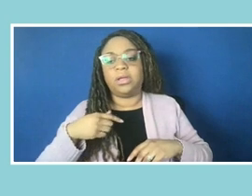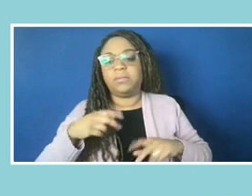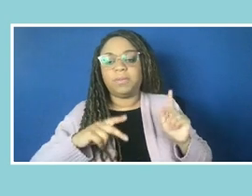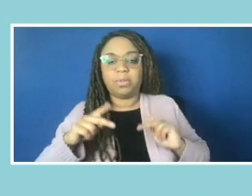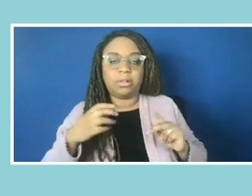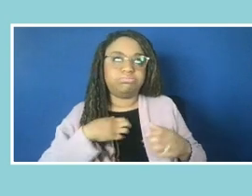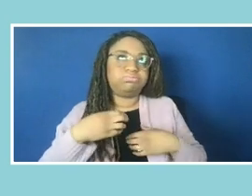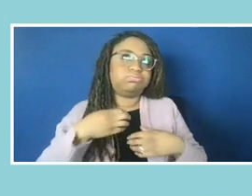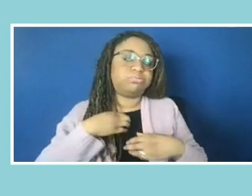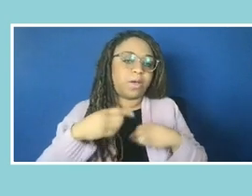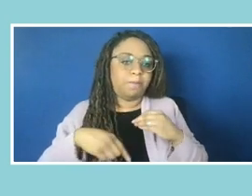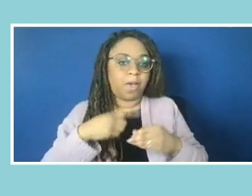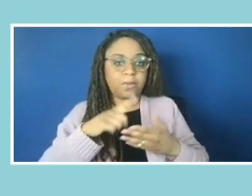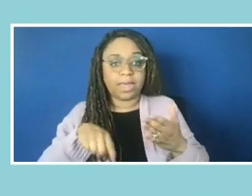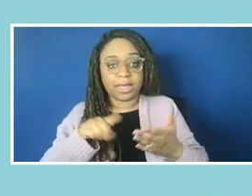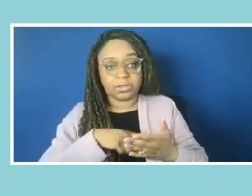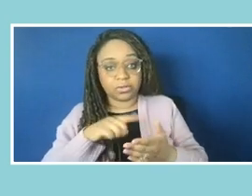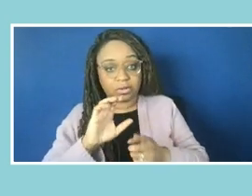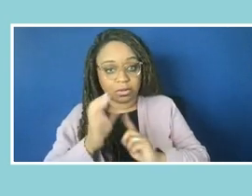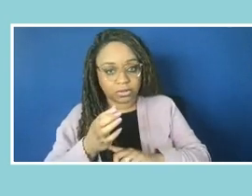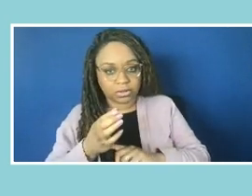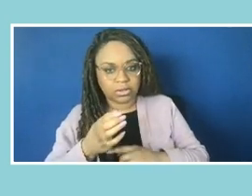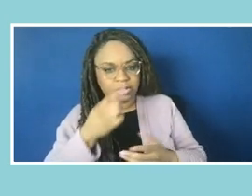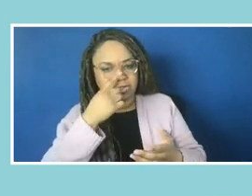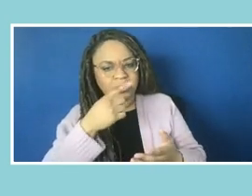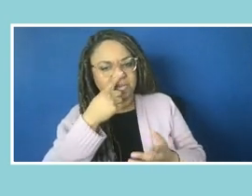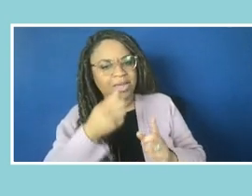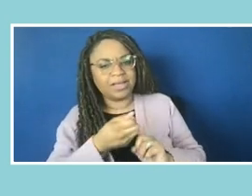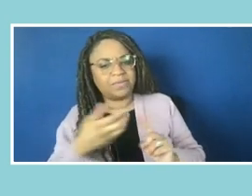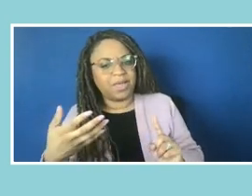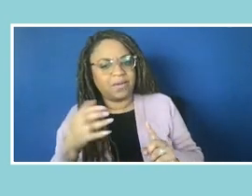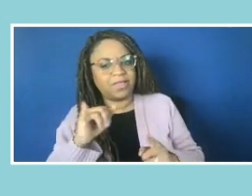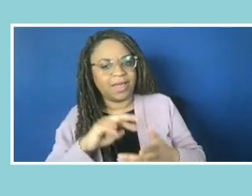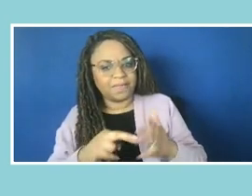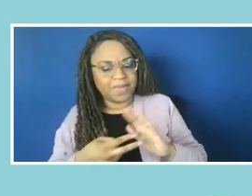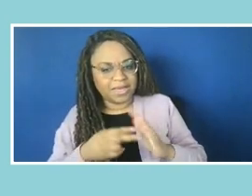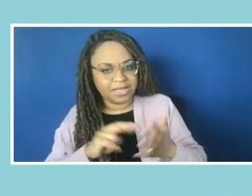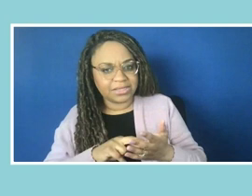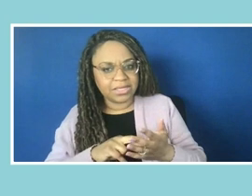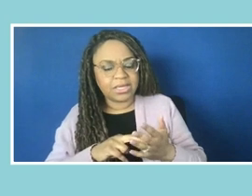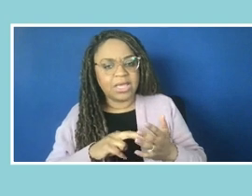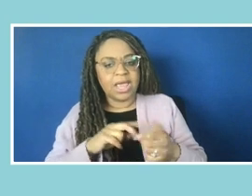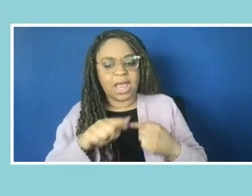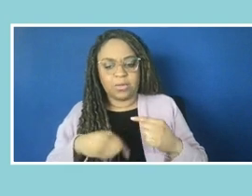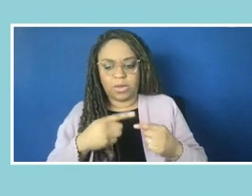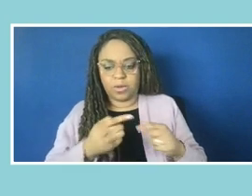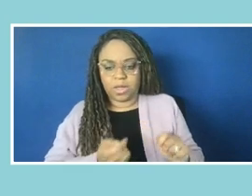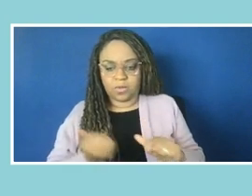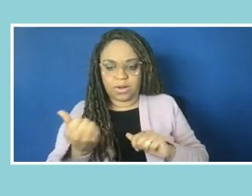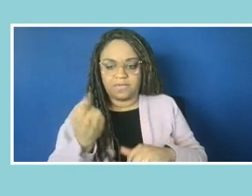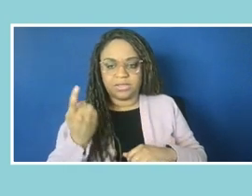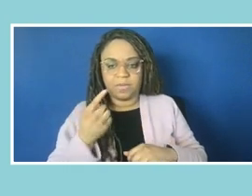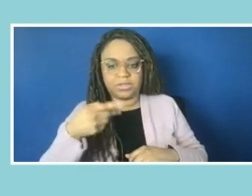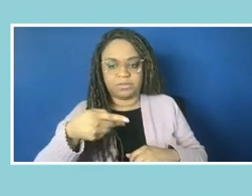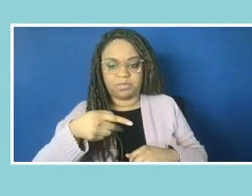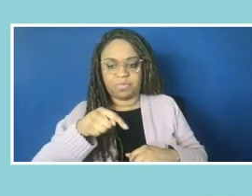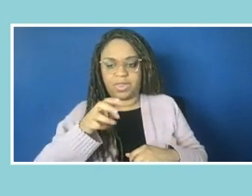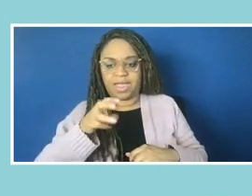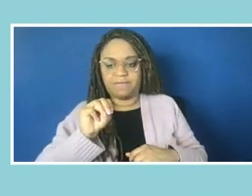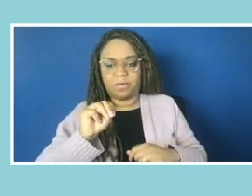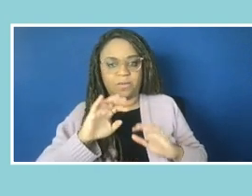us what they mean when they talk about cancel culture, and what role does deplatforming play in resisting fascism and white